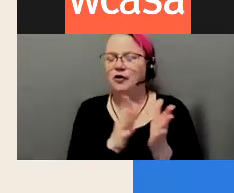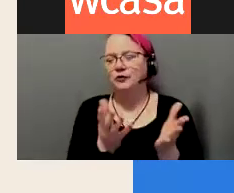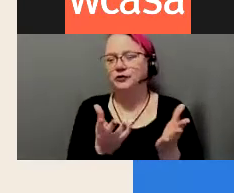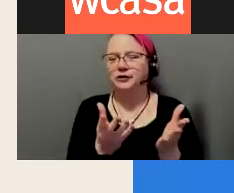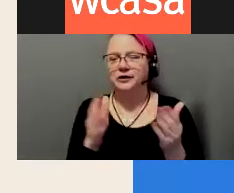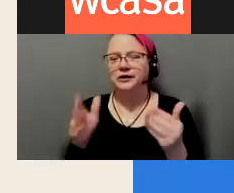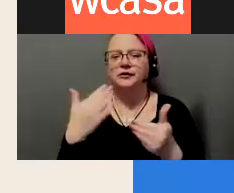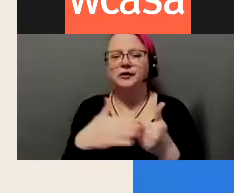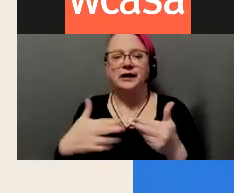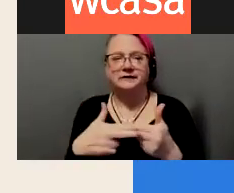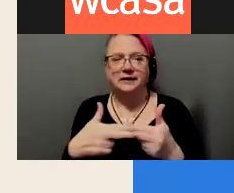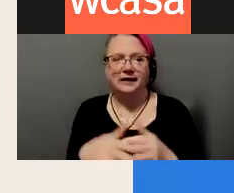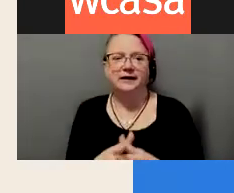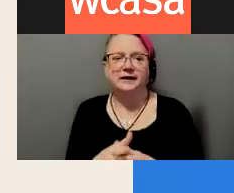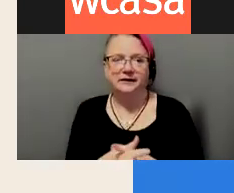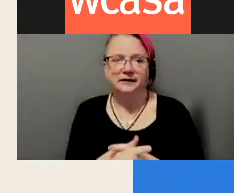to the next slide,